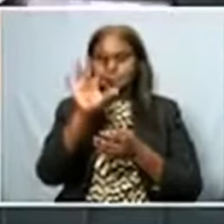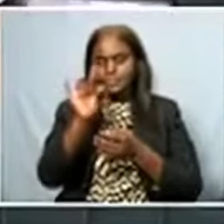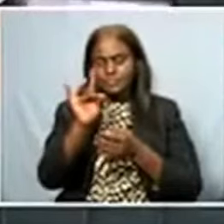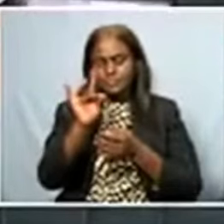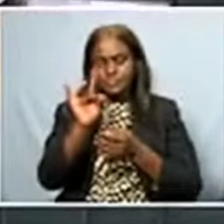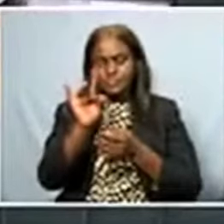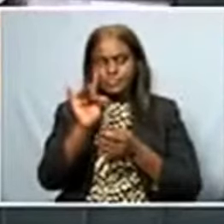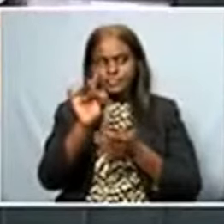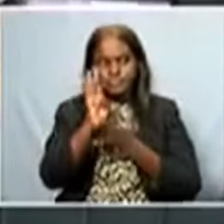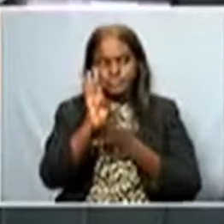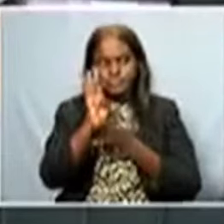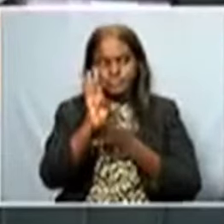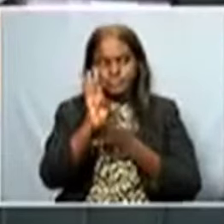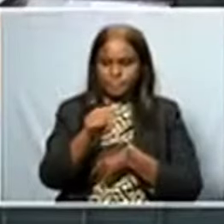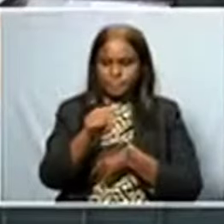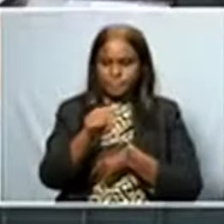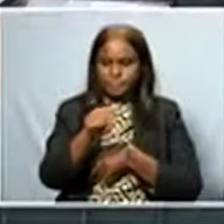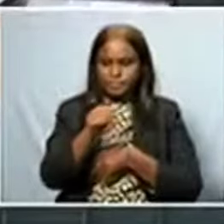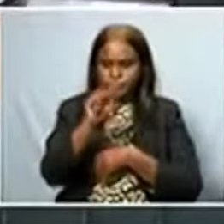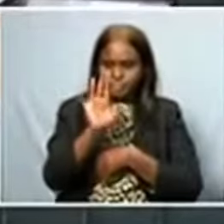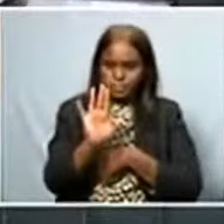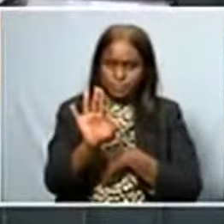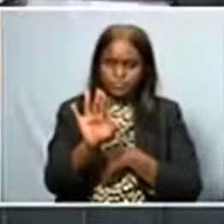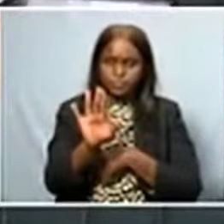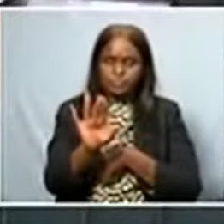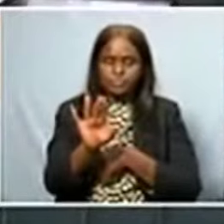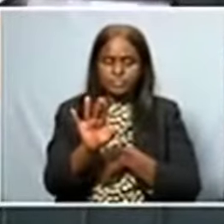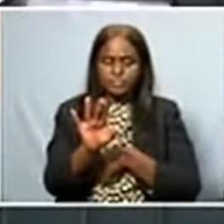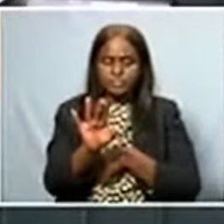2.8 billion United States dollars,